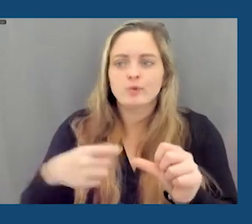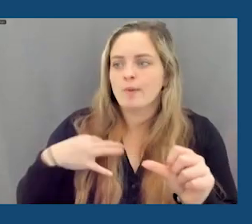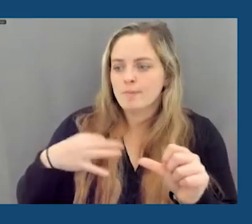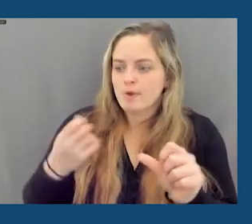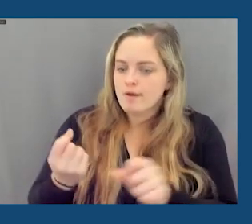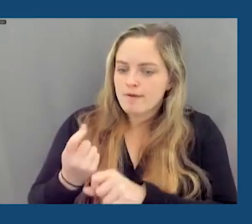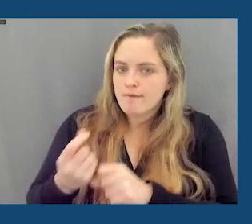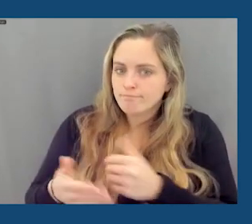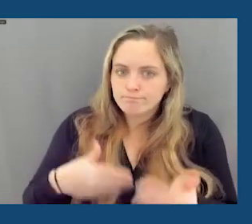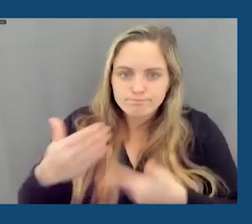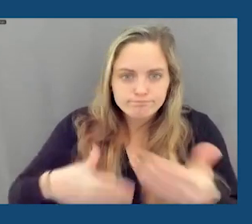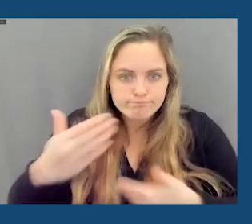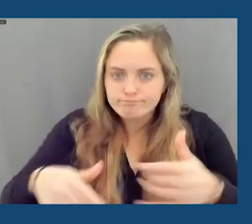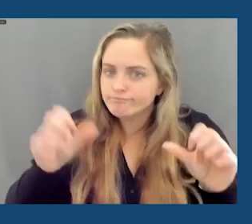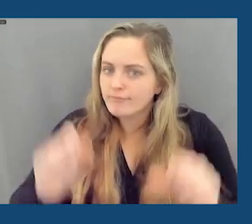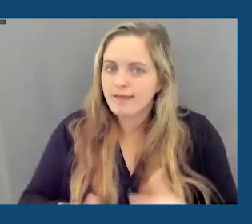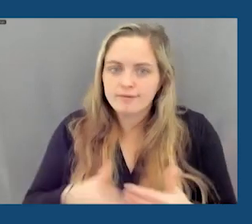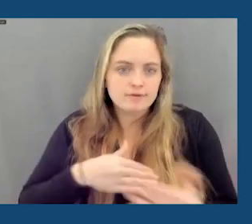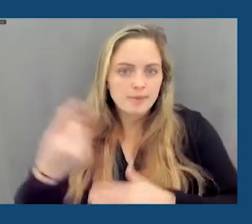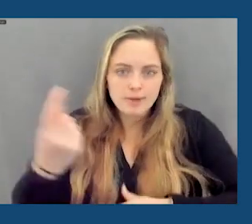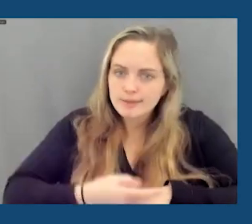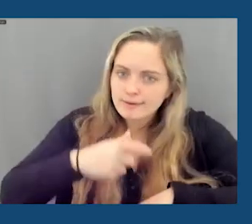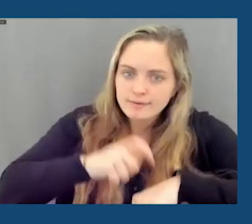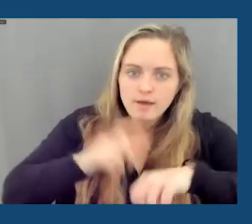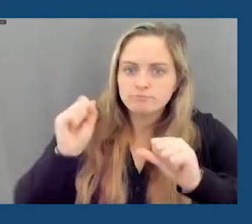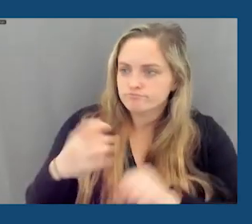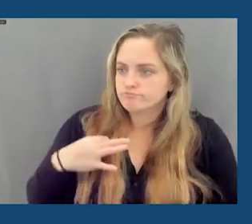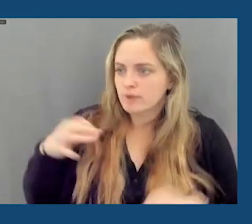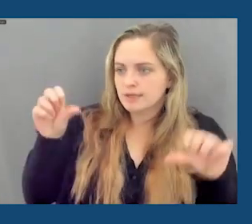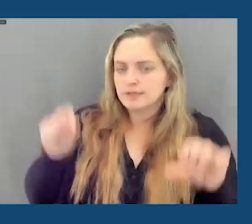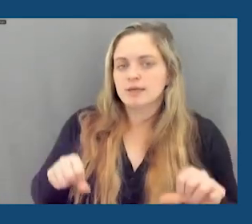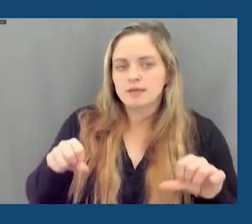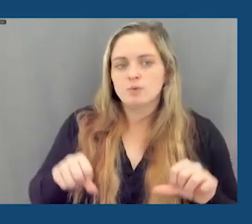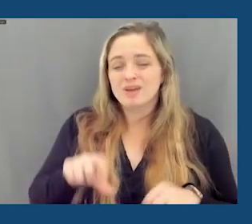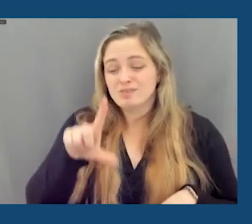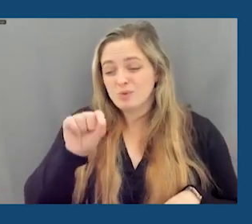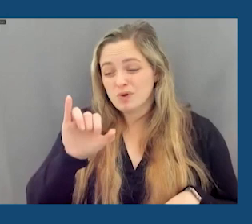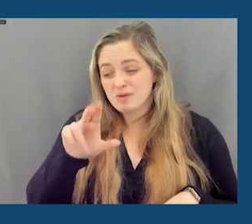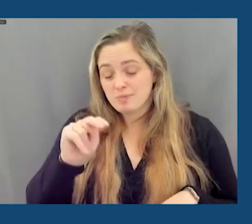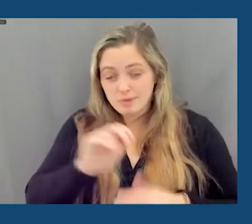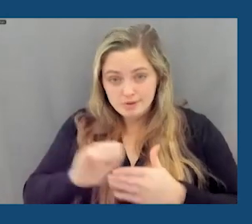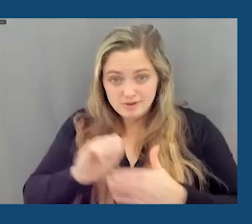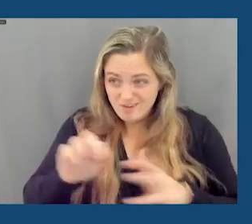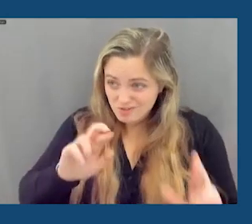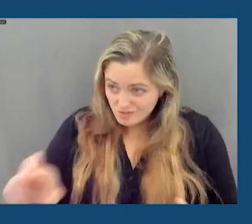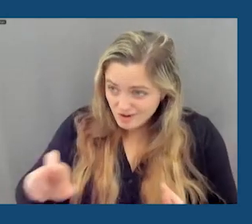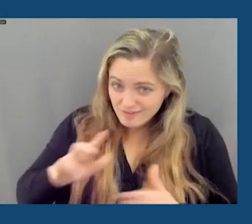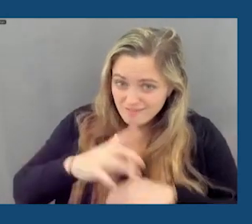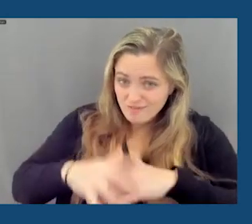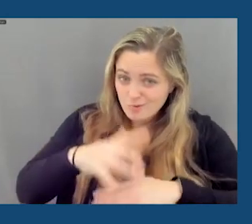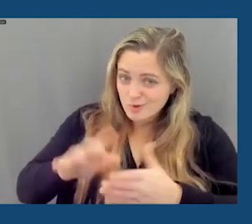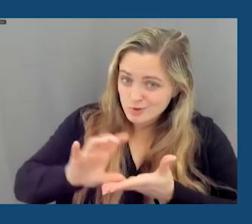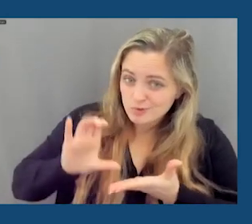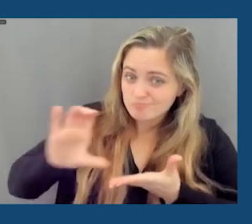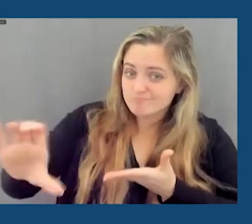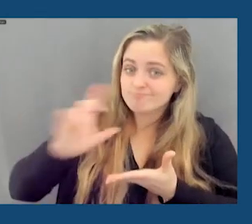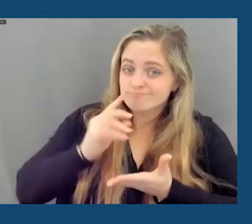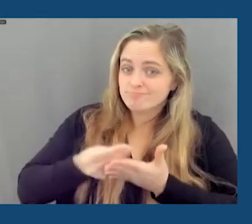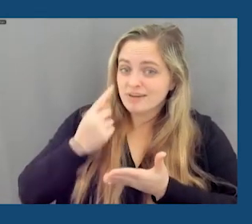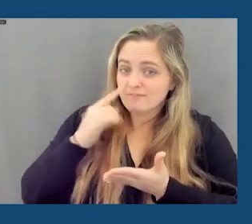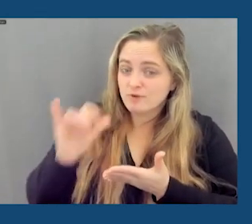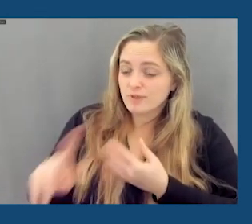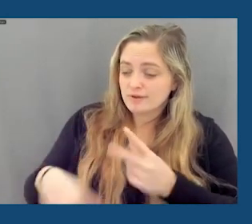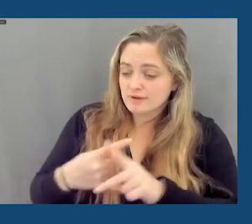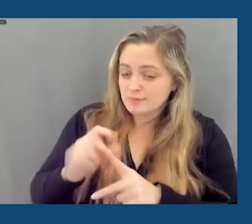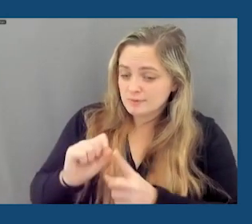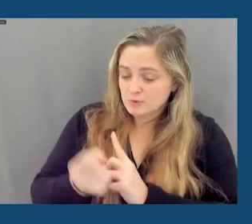need to get more schools involved in this. We have over $20 million in our budget to fund this, and I want to add more and more